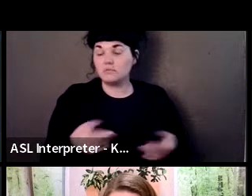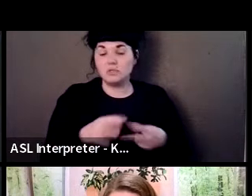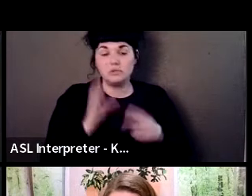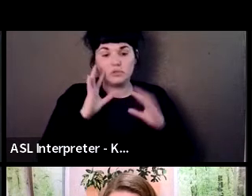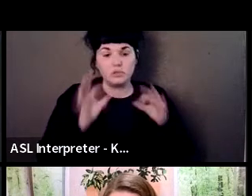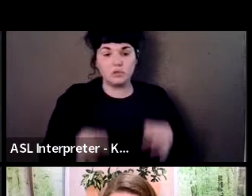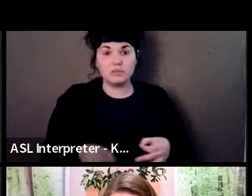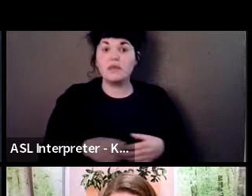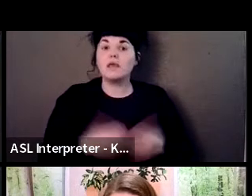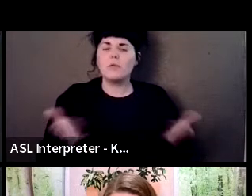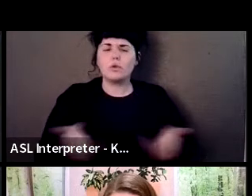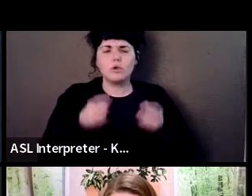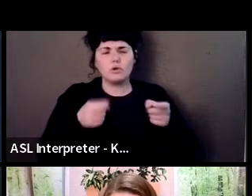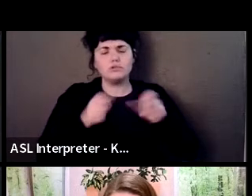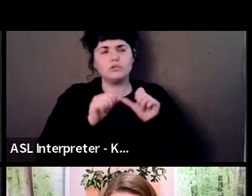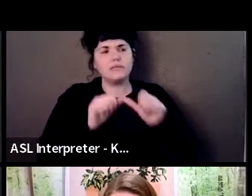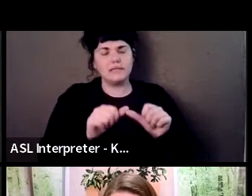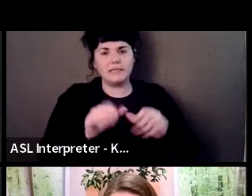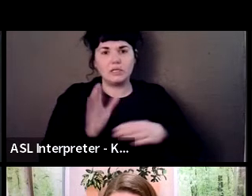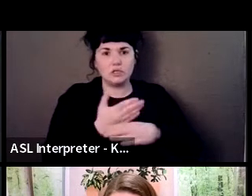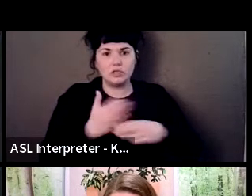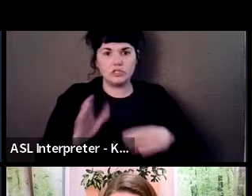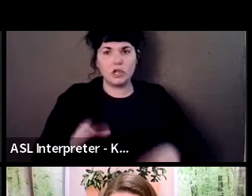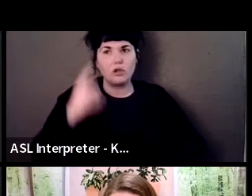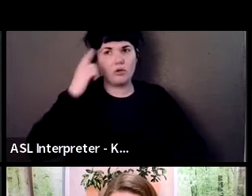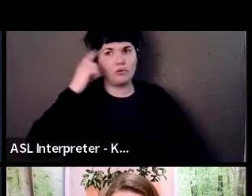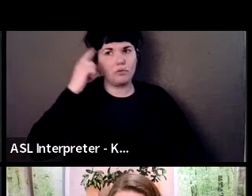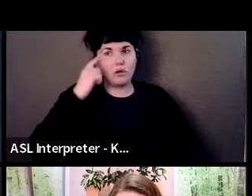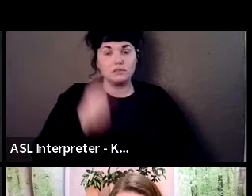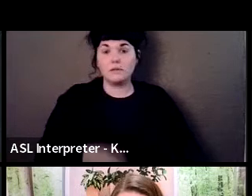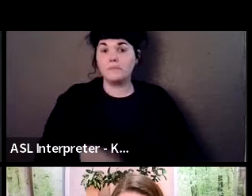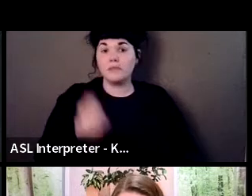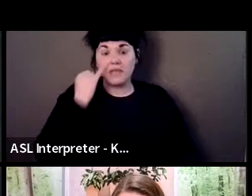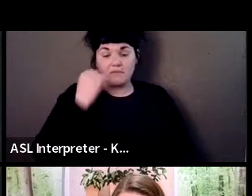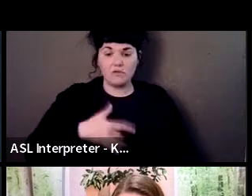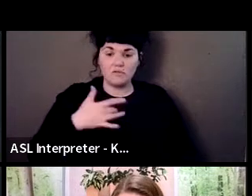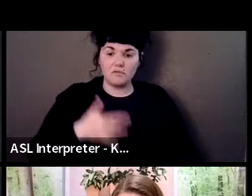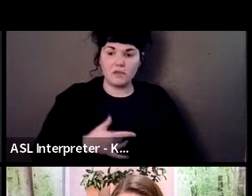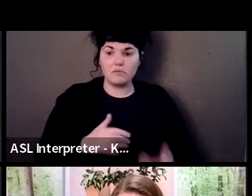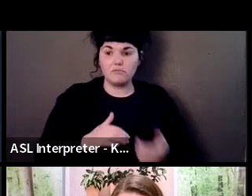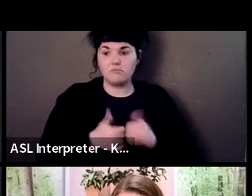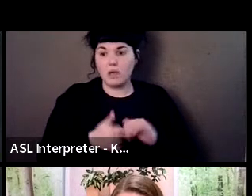that the MICRC processes or procedures have been good or could be more effective.